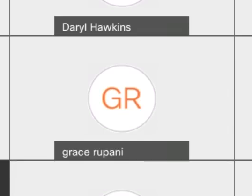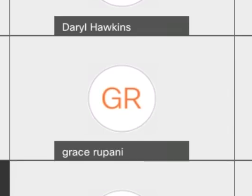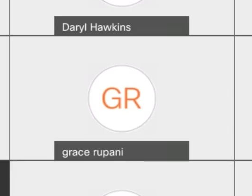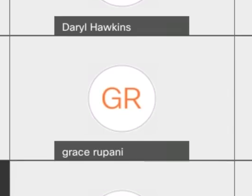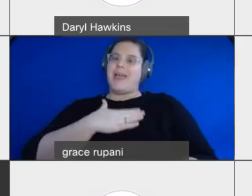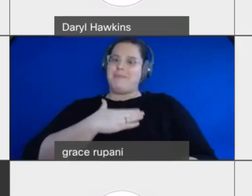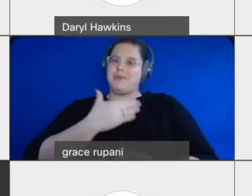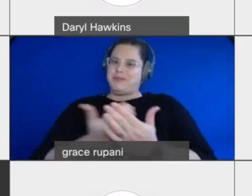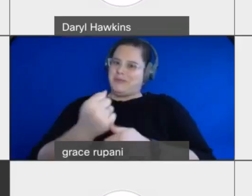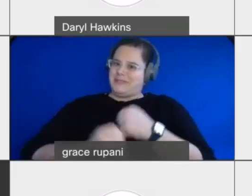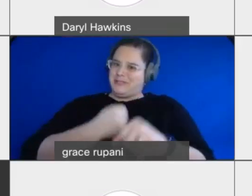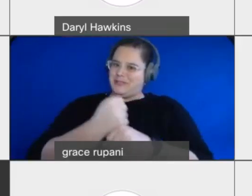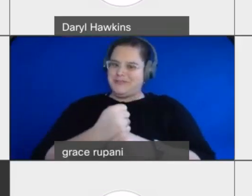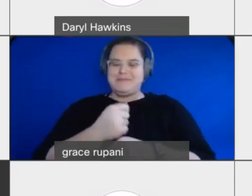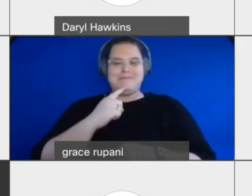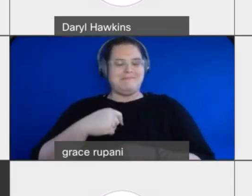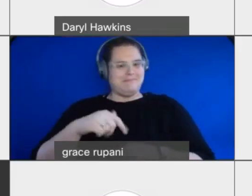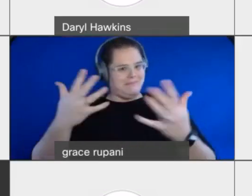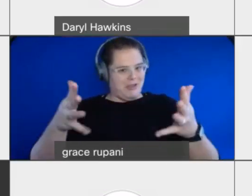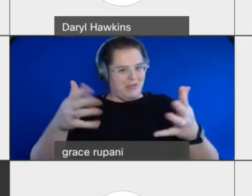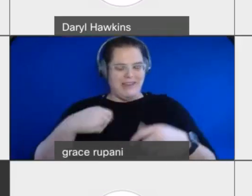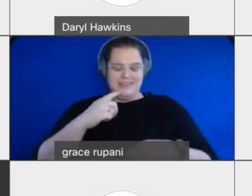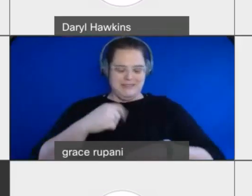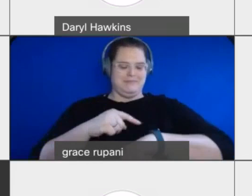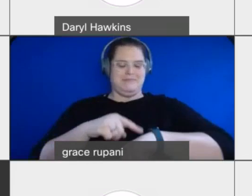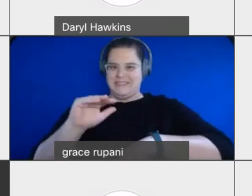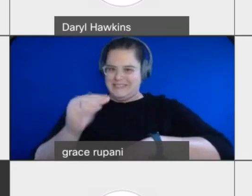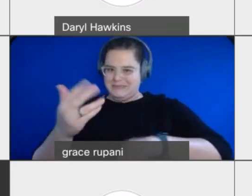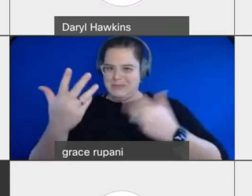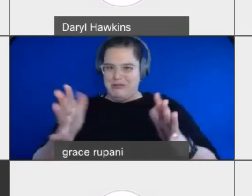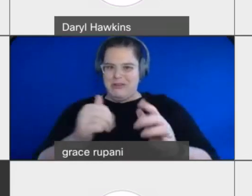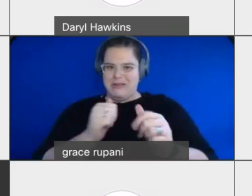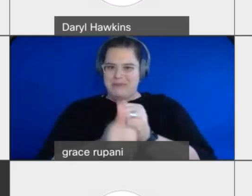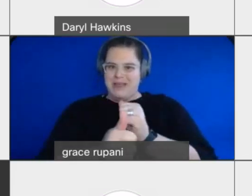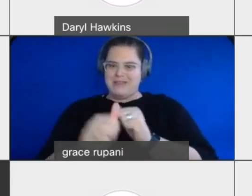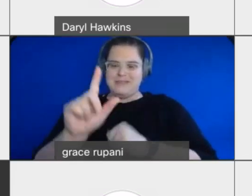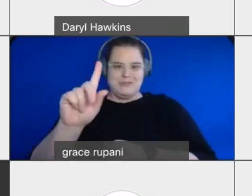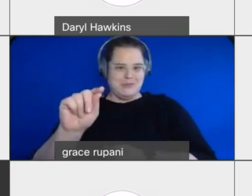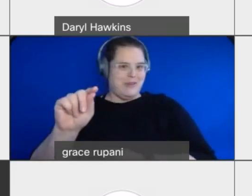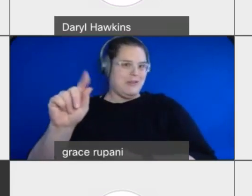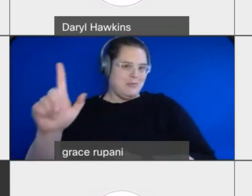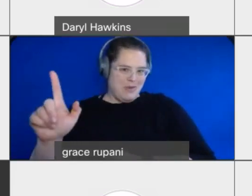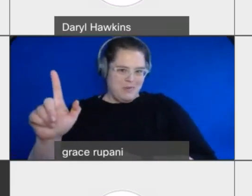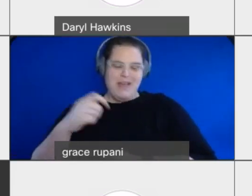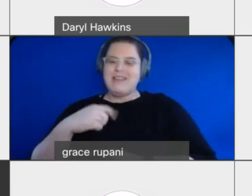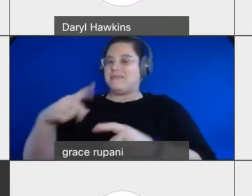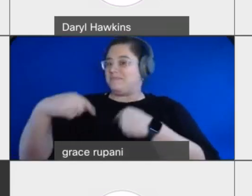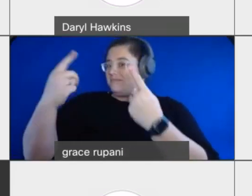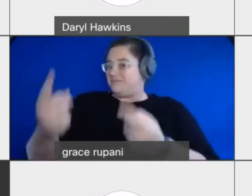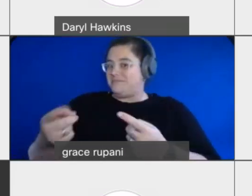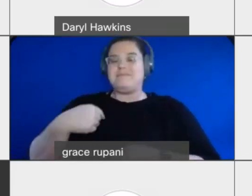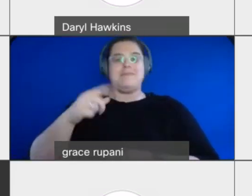already feels to me like we're well into this new year. A lot has been happening already in this